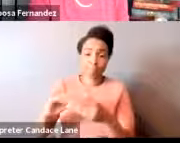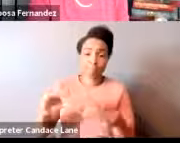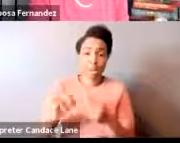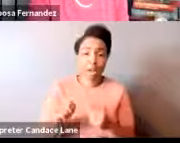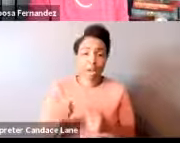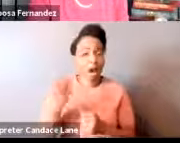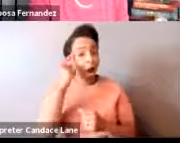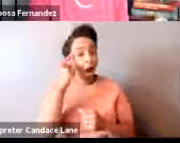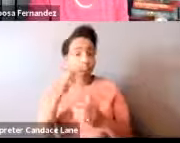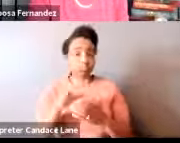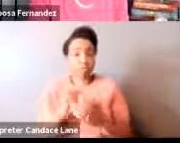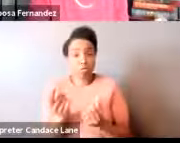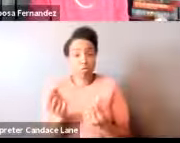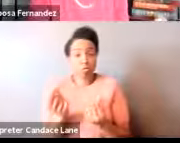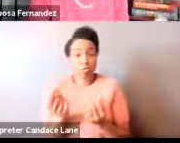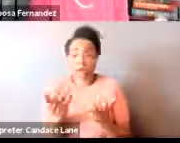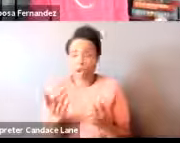did you do before?